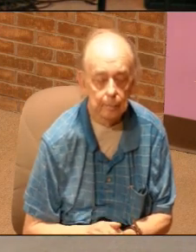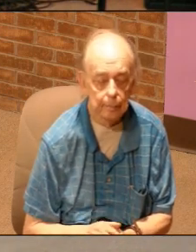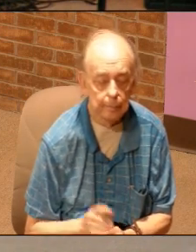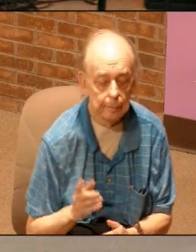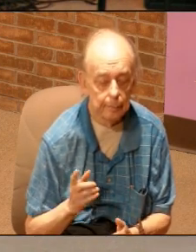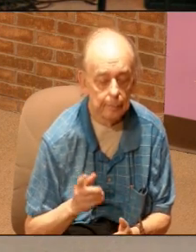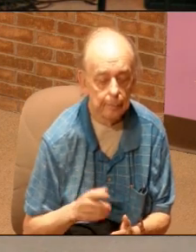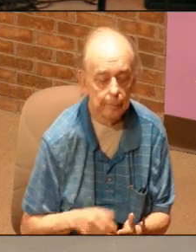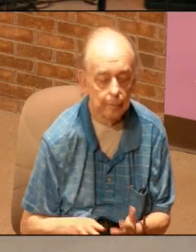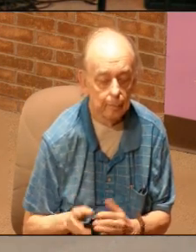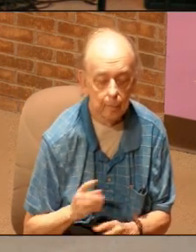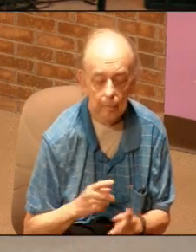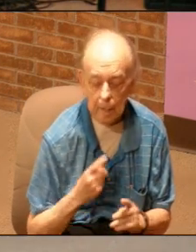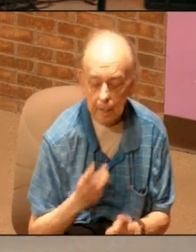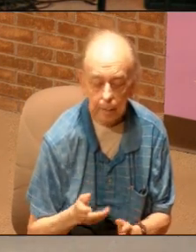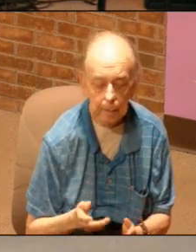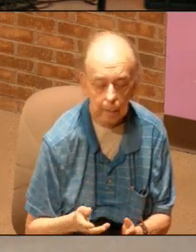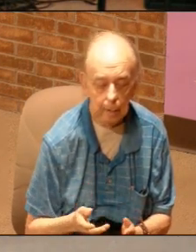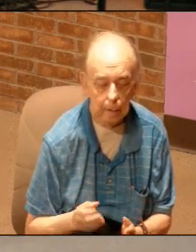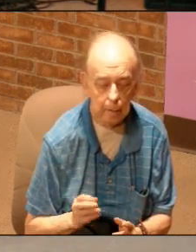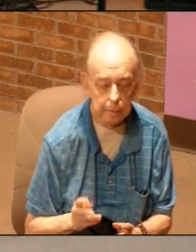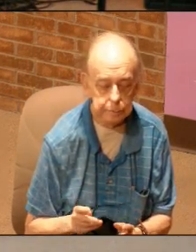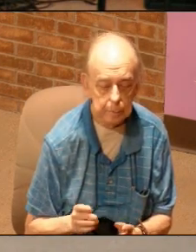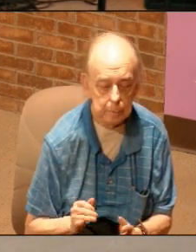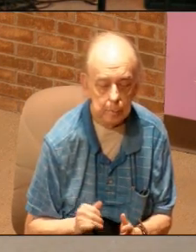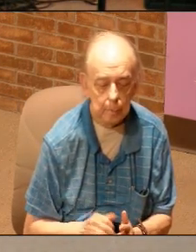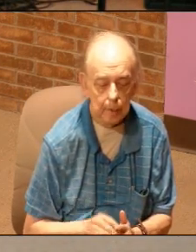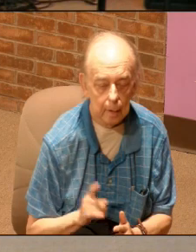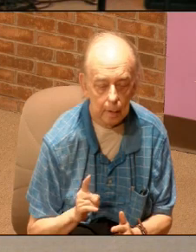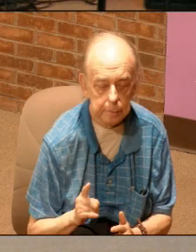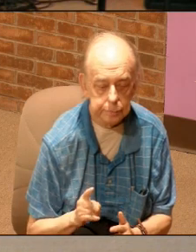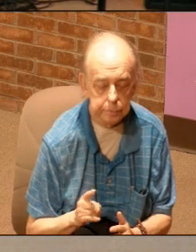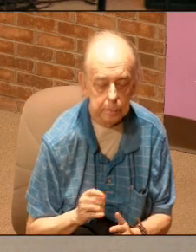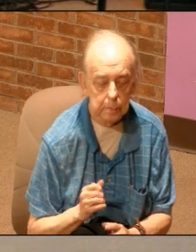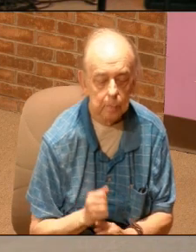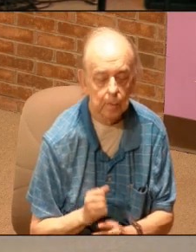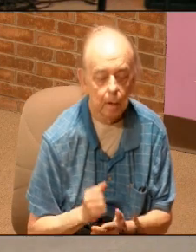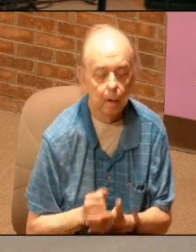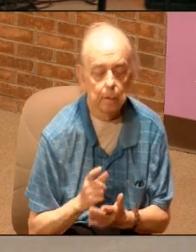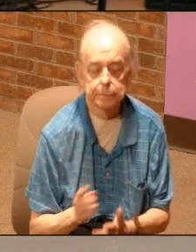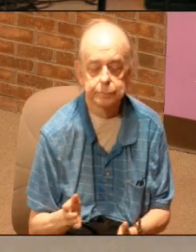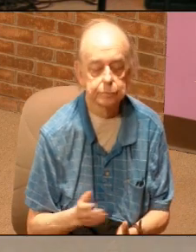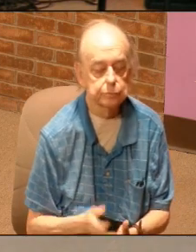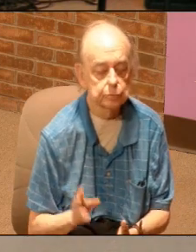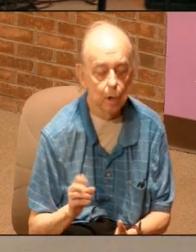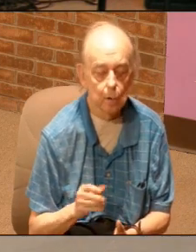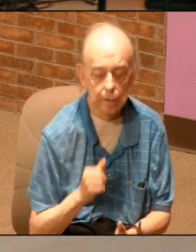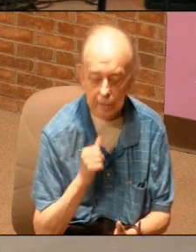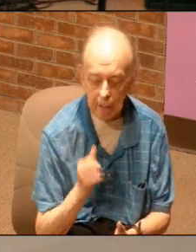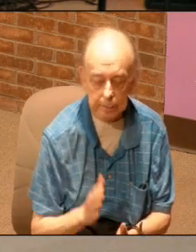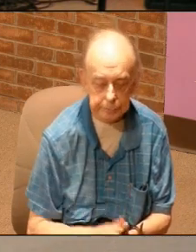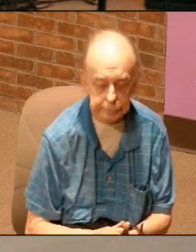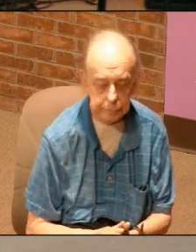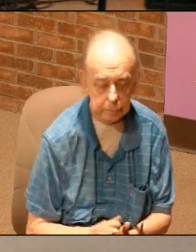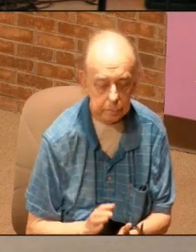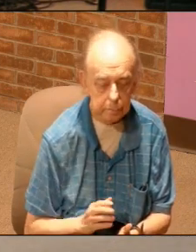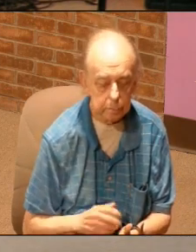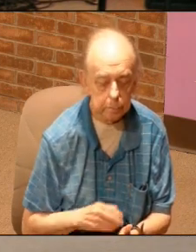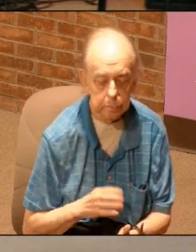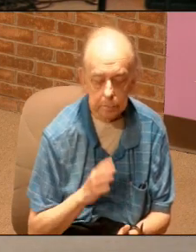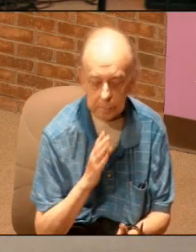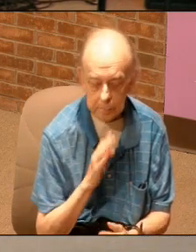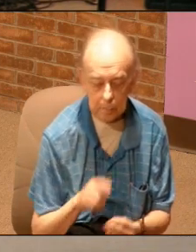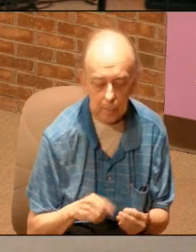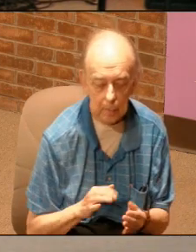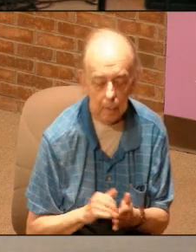And what some people were saying was, okay, so this is one of those self-help things. No, this isn't. What this is talking